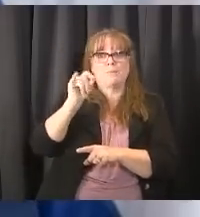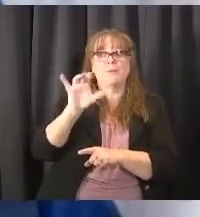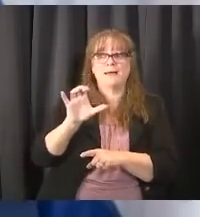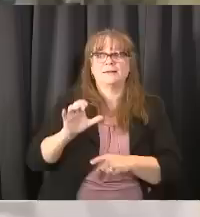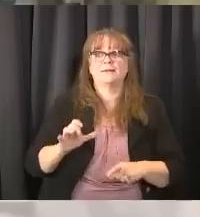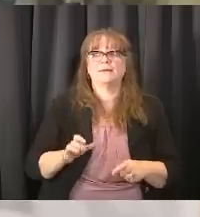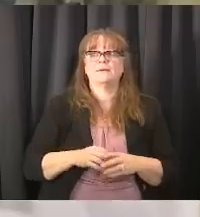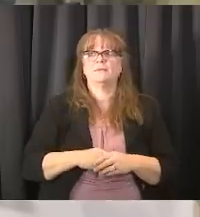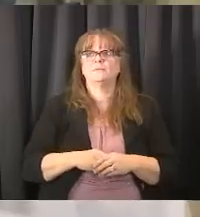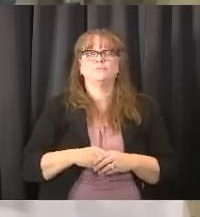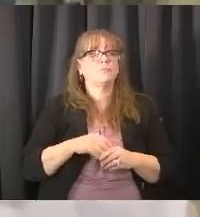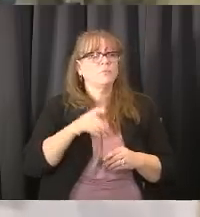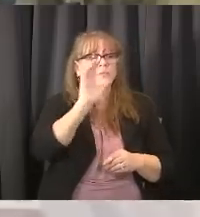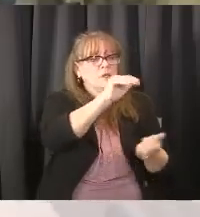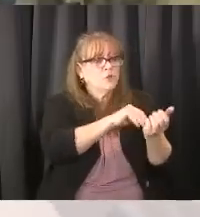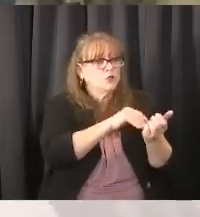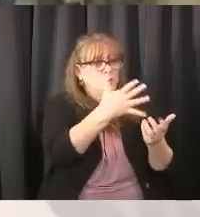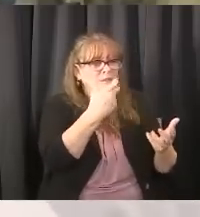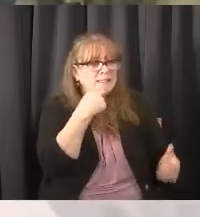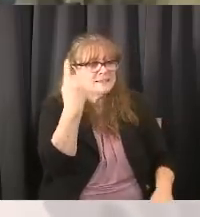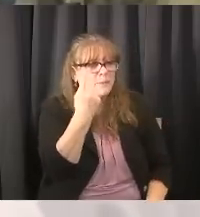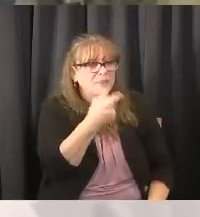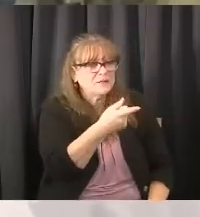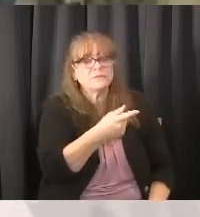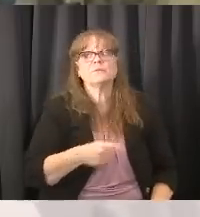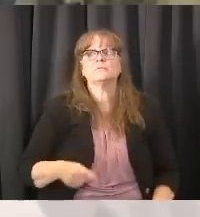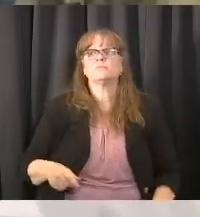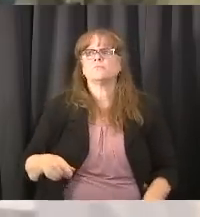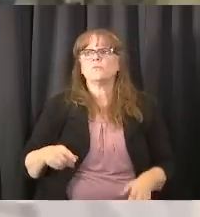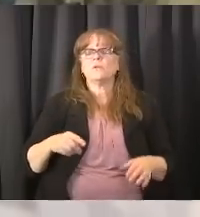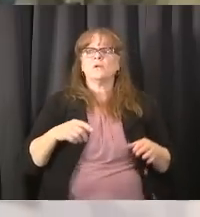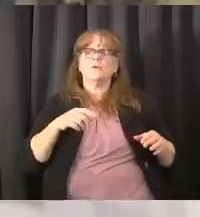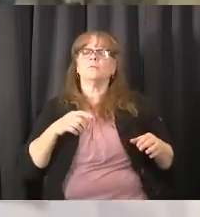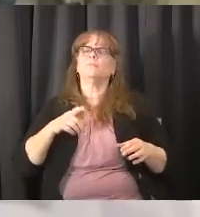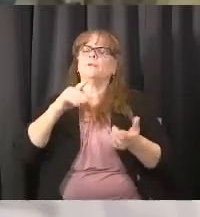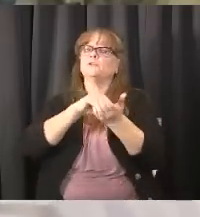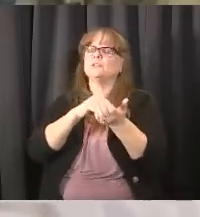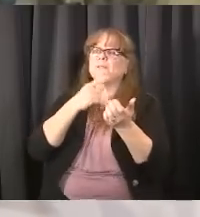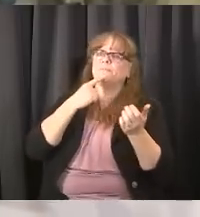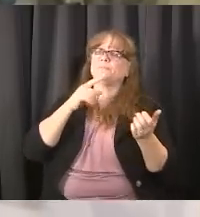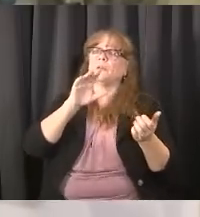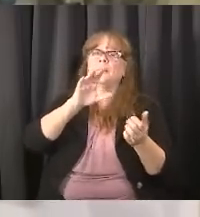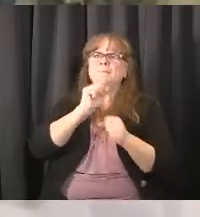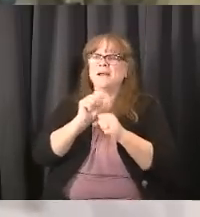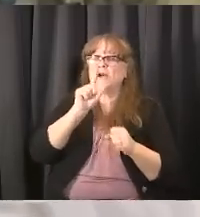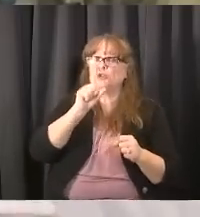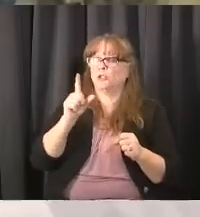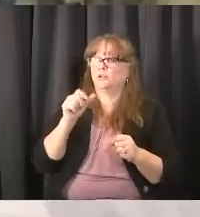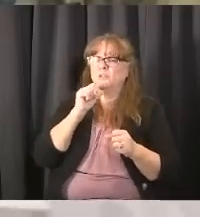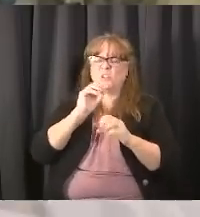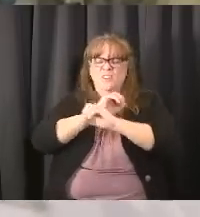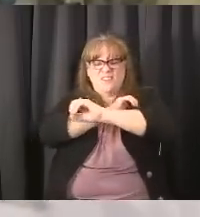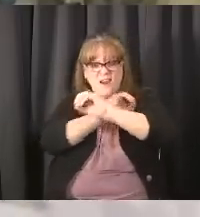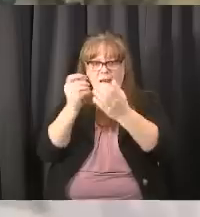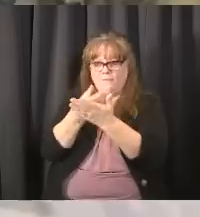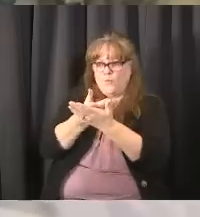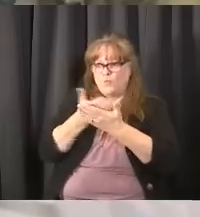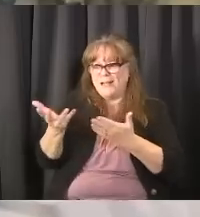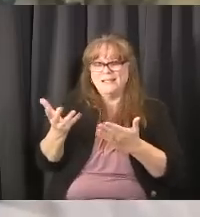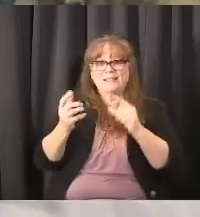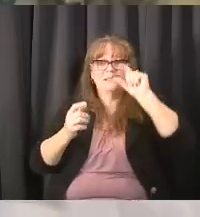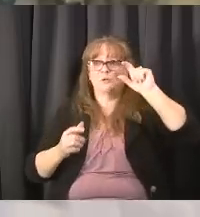So in order not to waste doses every single day, we know that exactly how many people are registered, how many vaccines we're going to